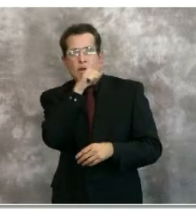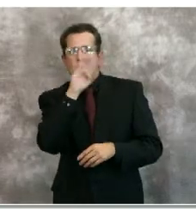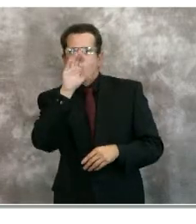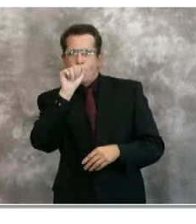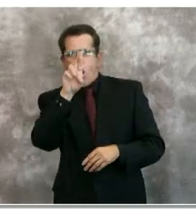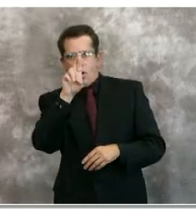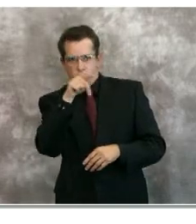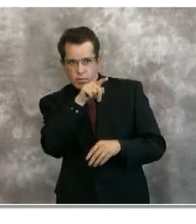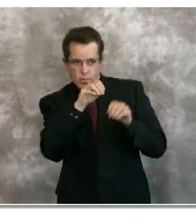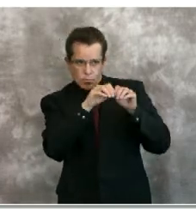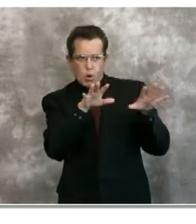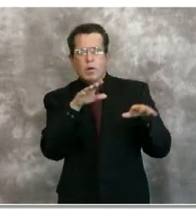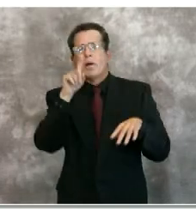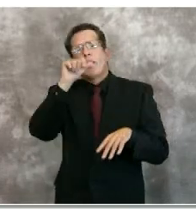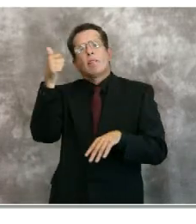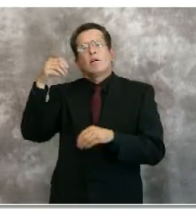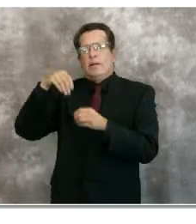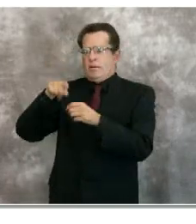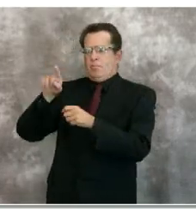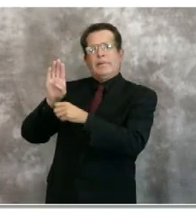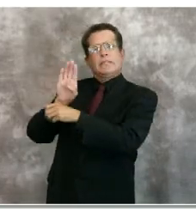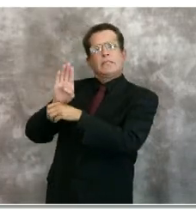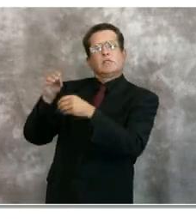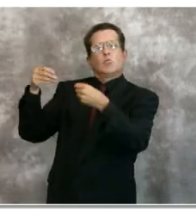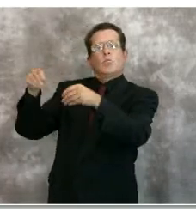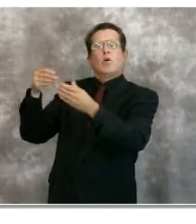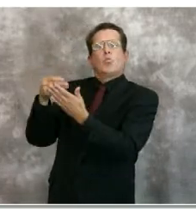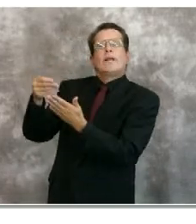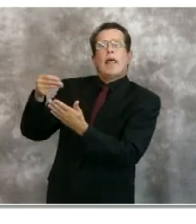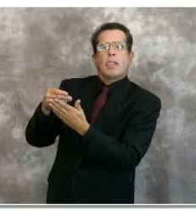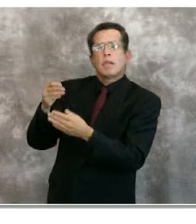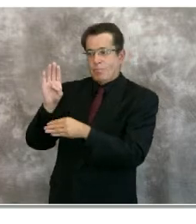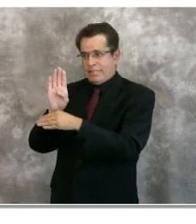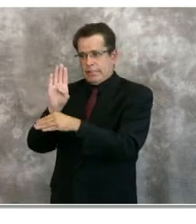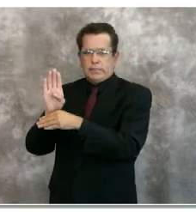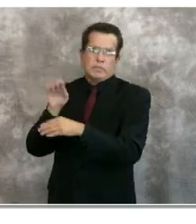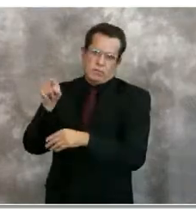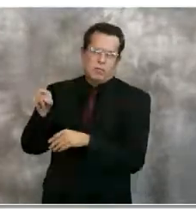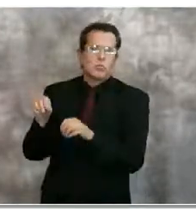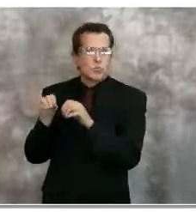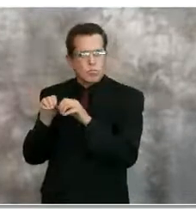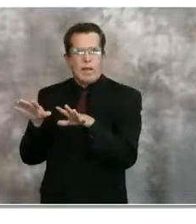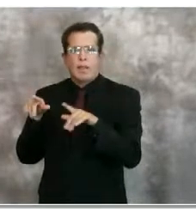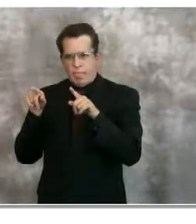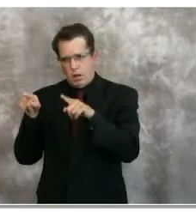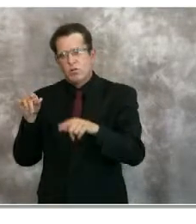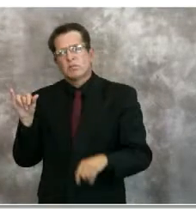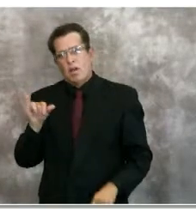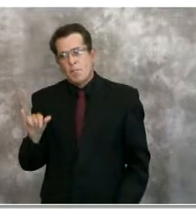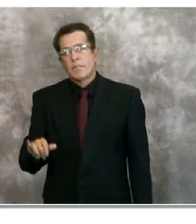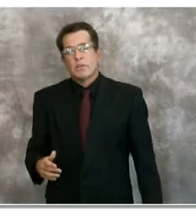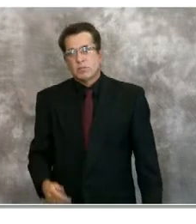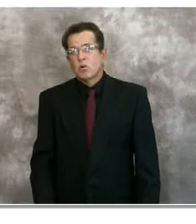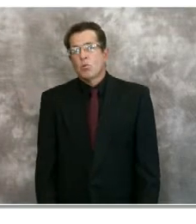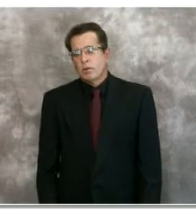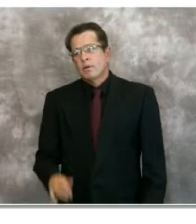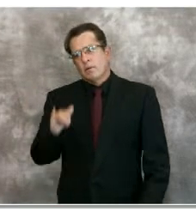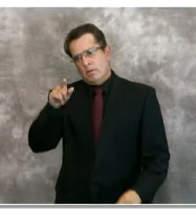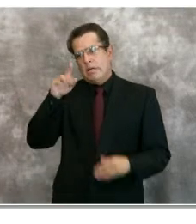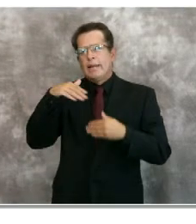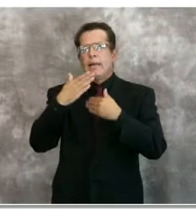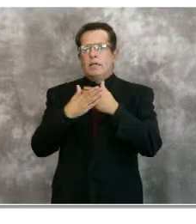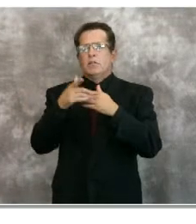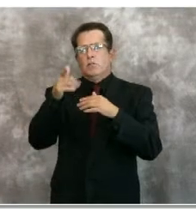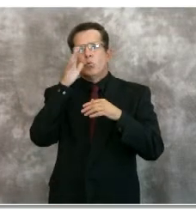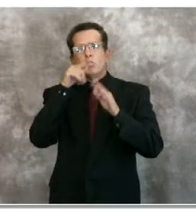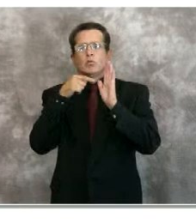1 in a retail business. Next slide. So this slide shows the